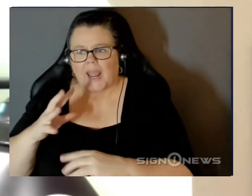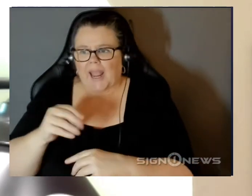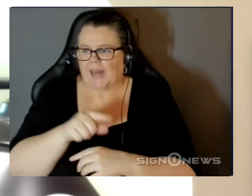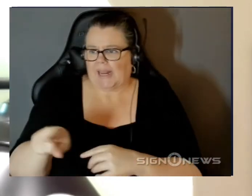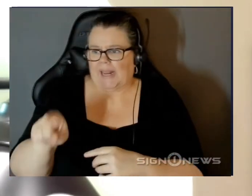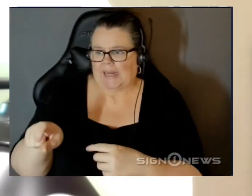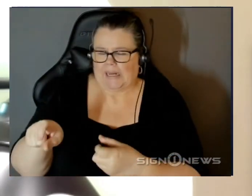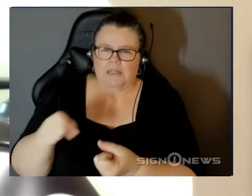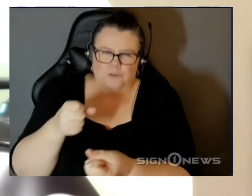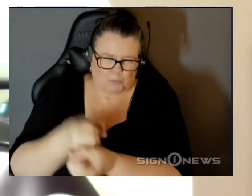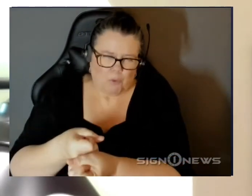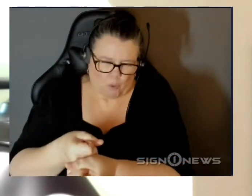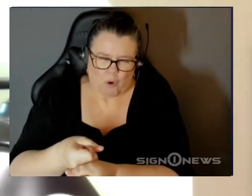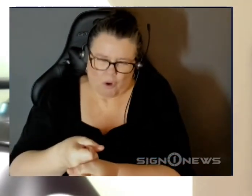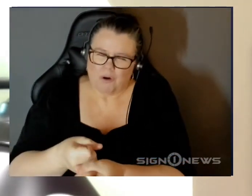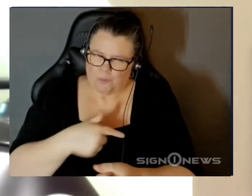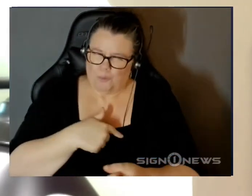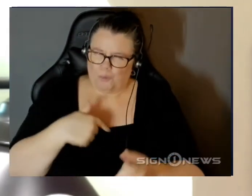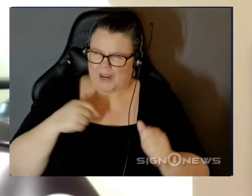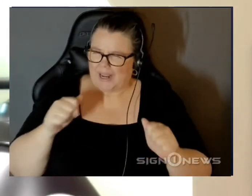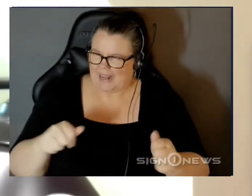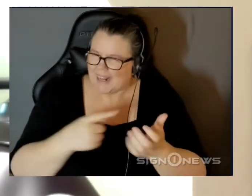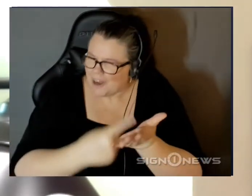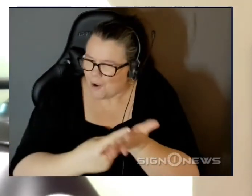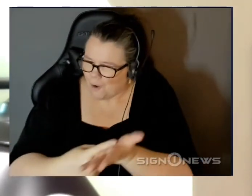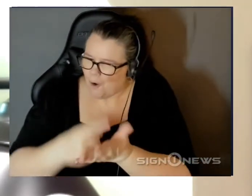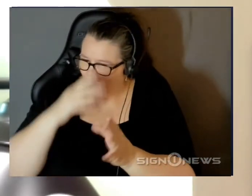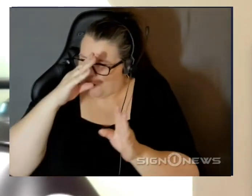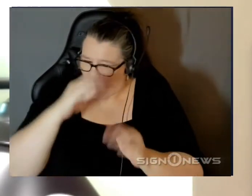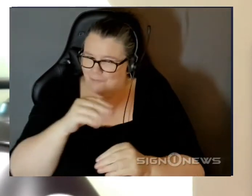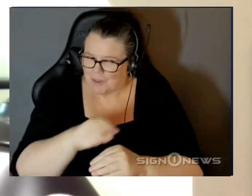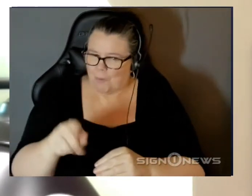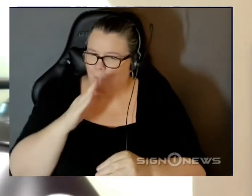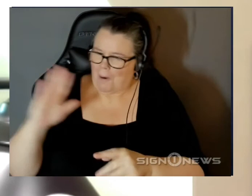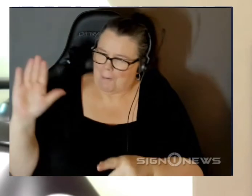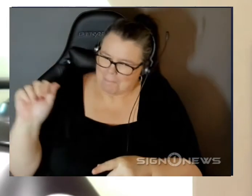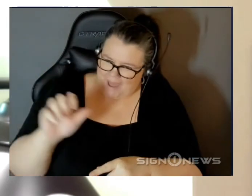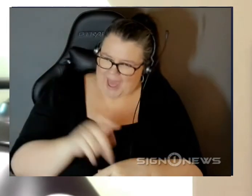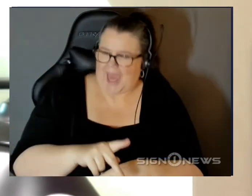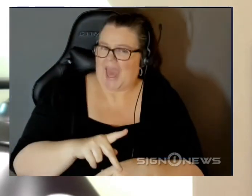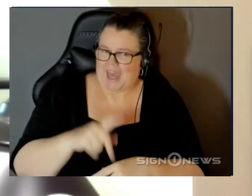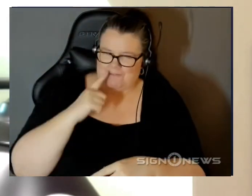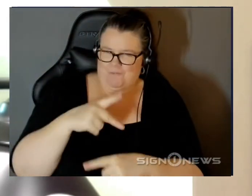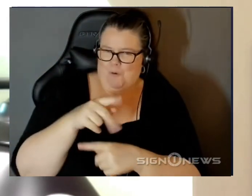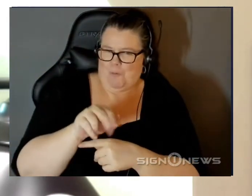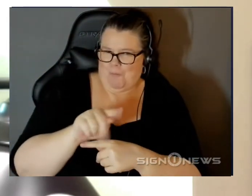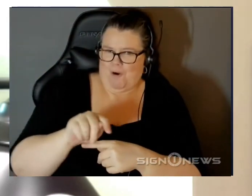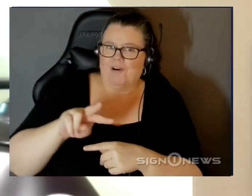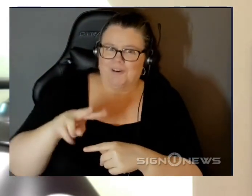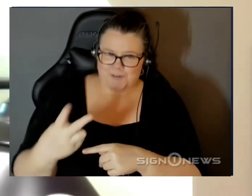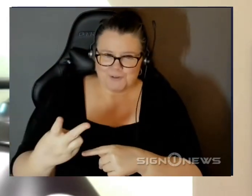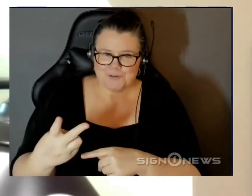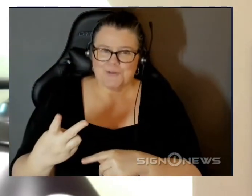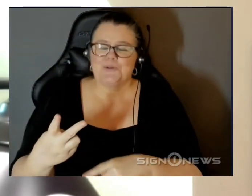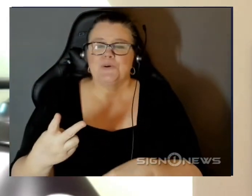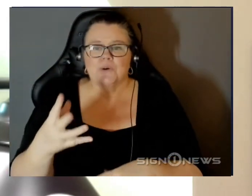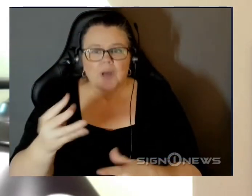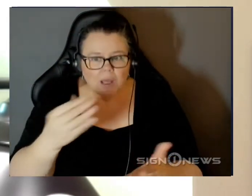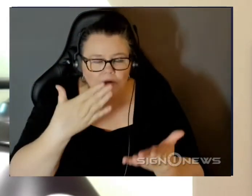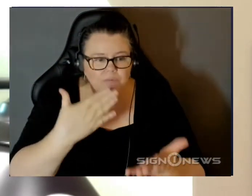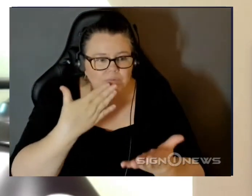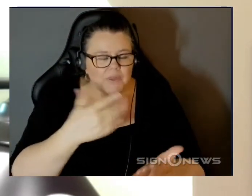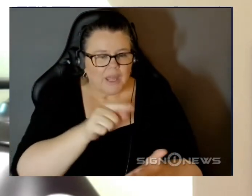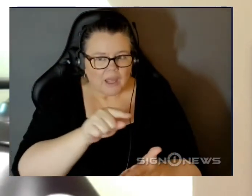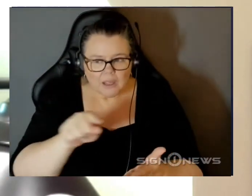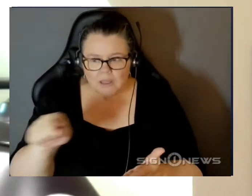about that, and hopefully we can convince you all to come back for part 2. Thank you to all of the panelists and to our interpreters